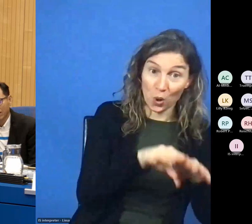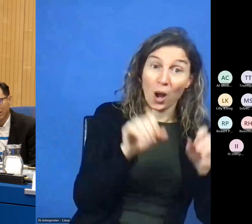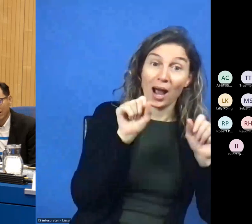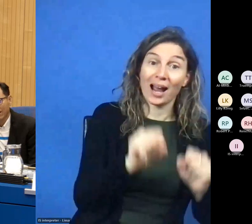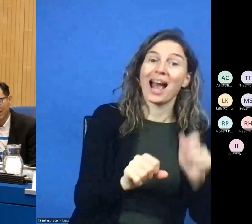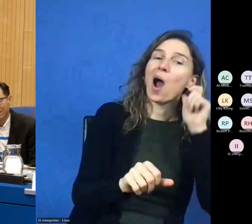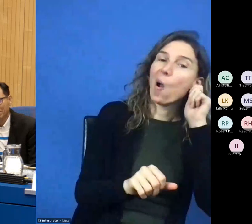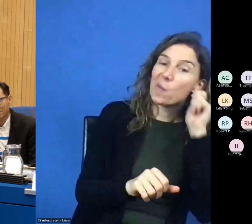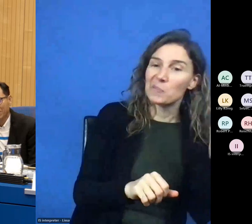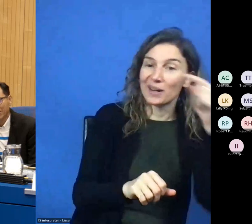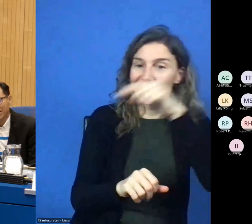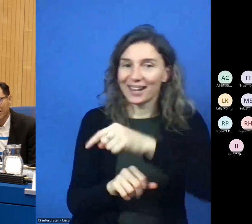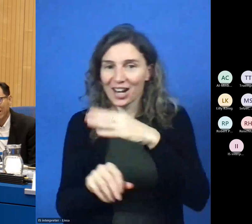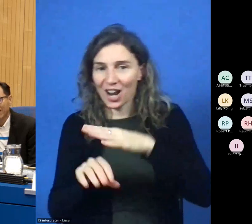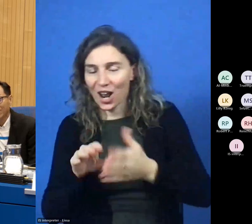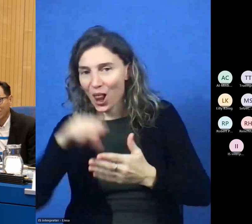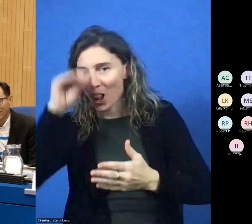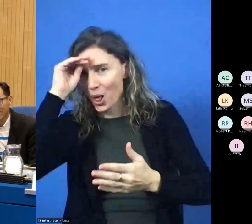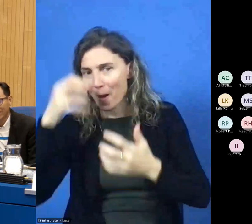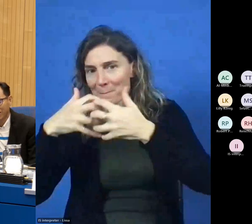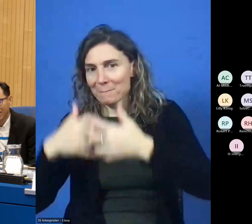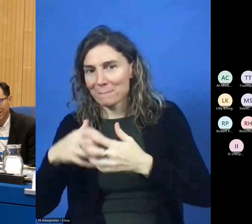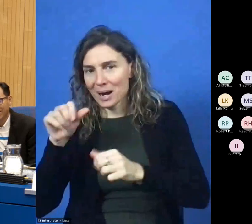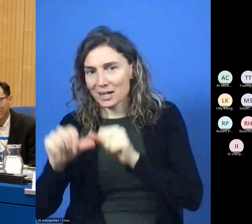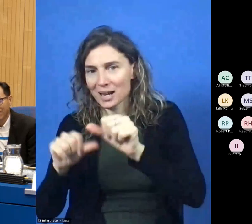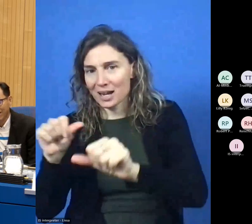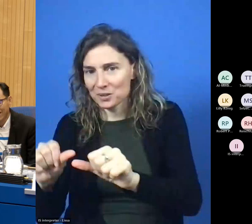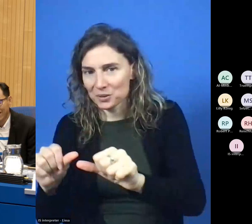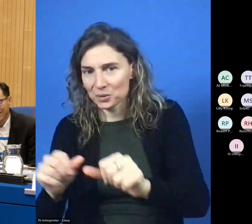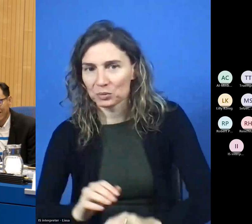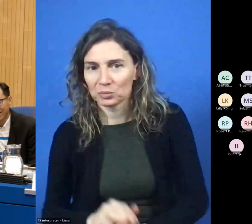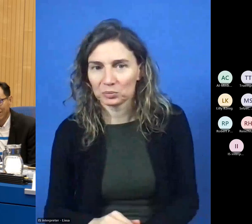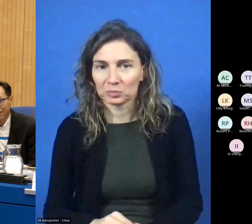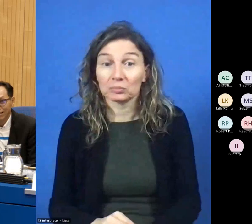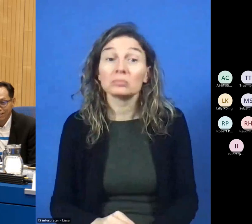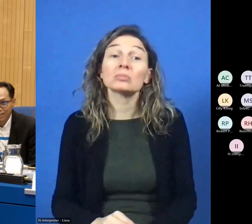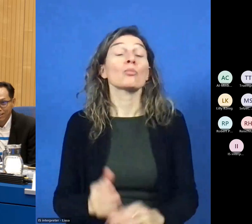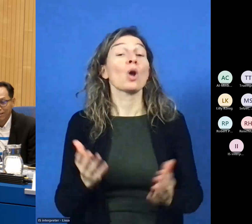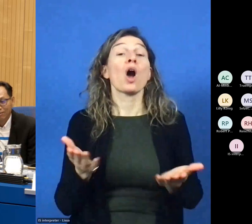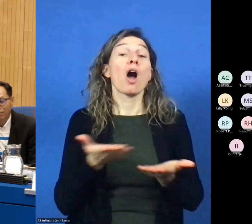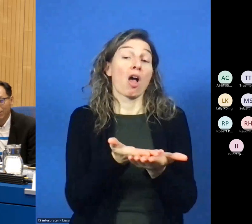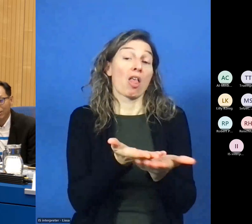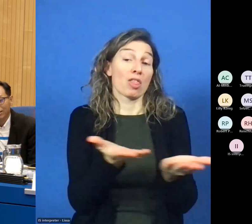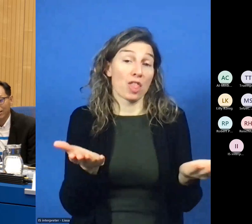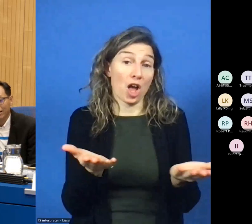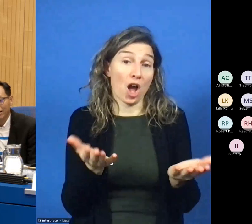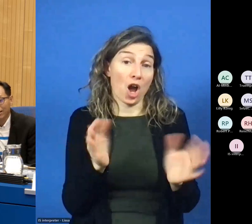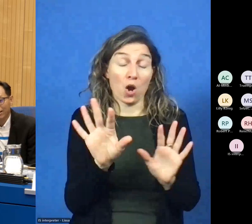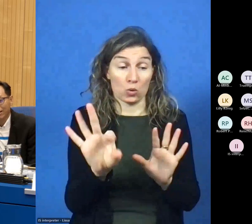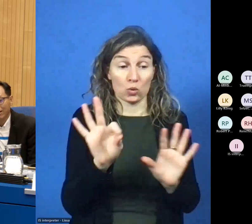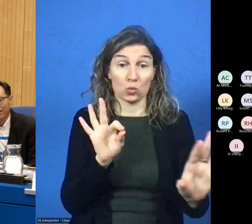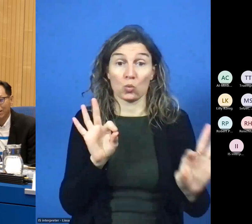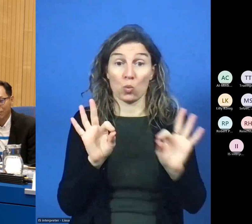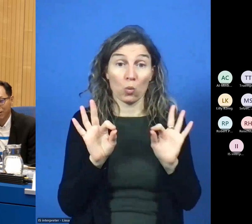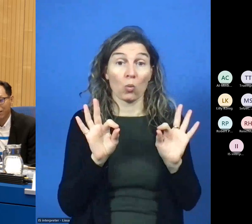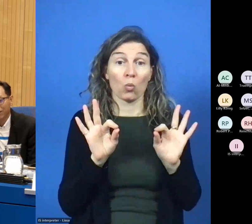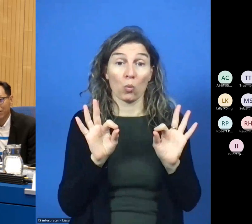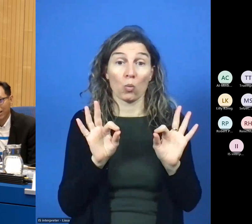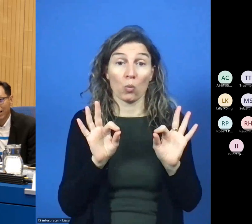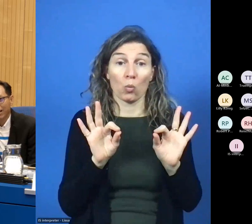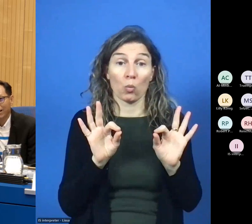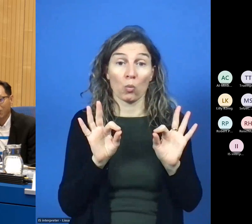I got it. Yeah. Their choice to be trained, if they're interested, we don't